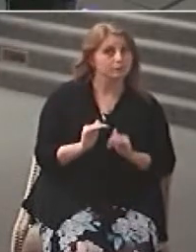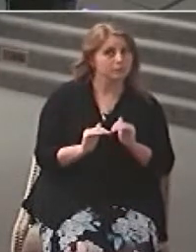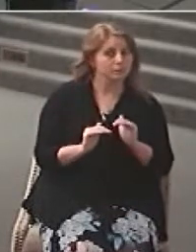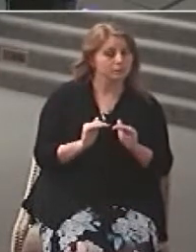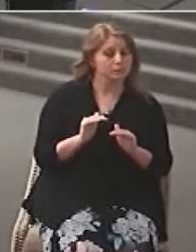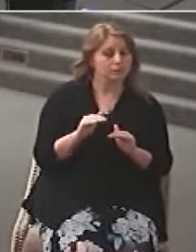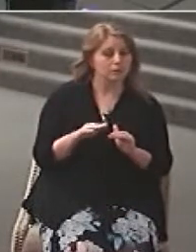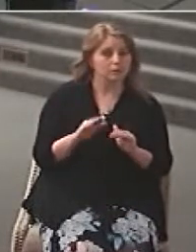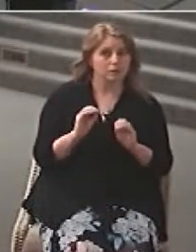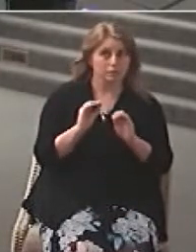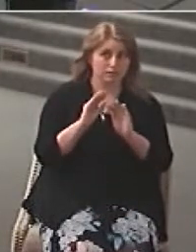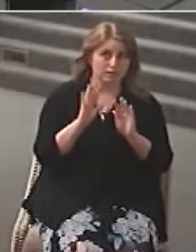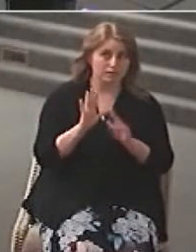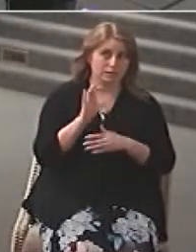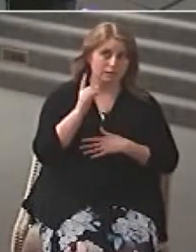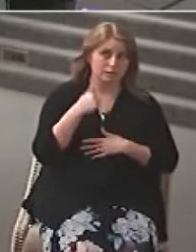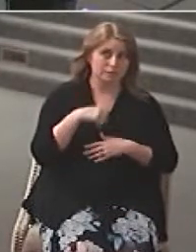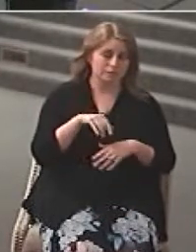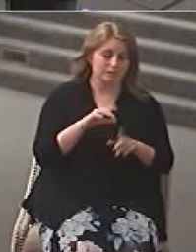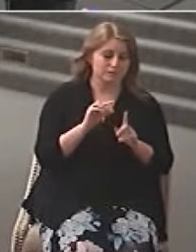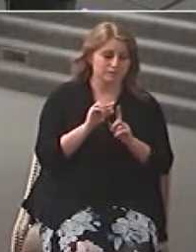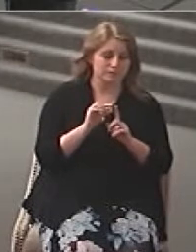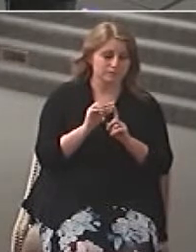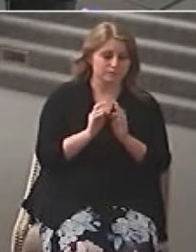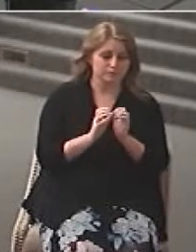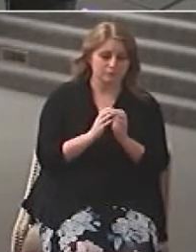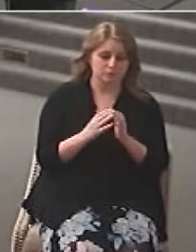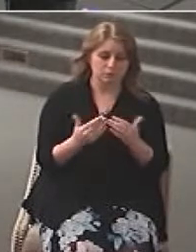the light of His word